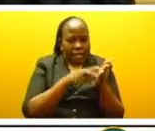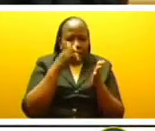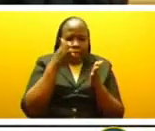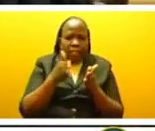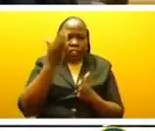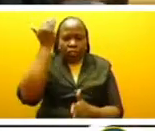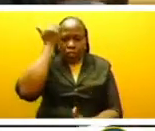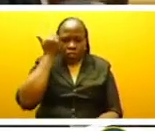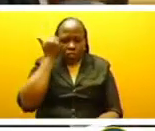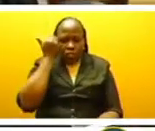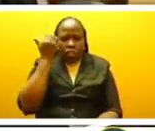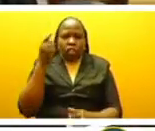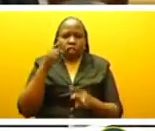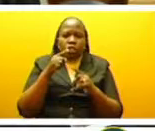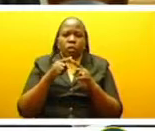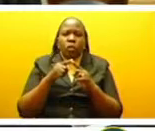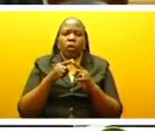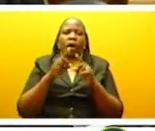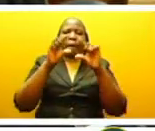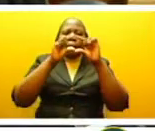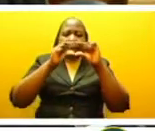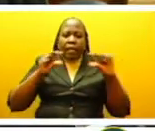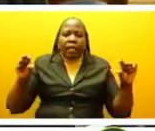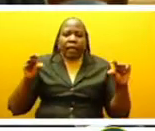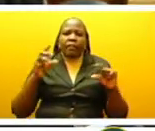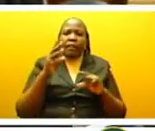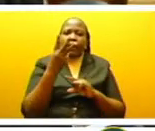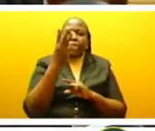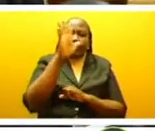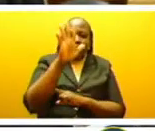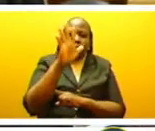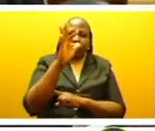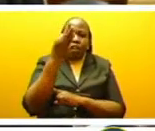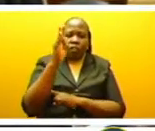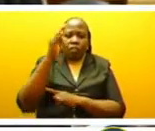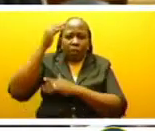paragraph 35 of the affidavit of Professor Gulier,